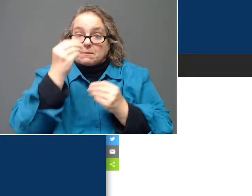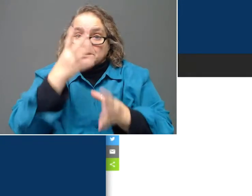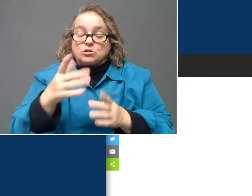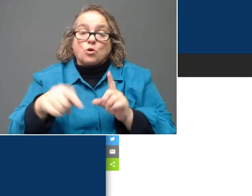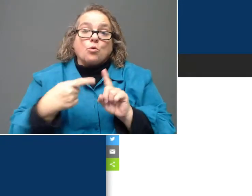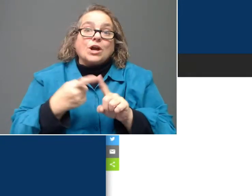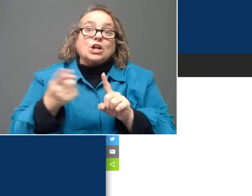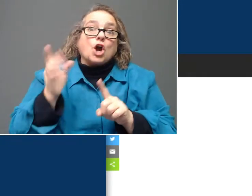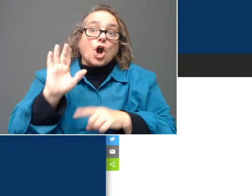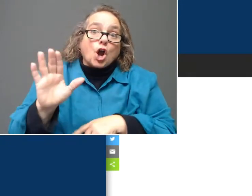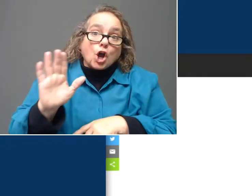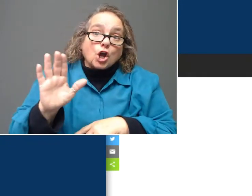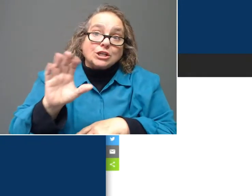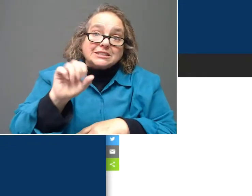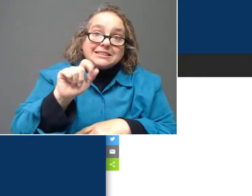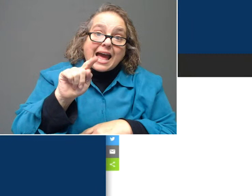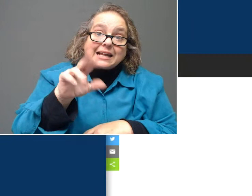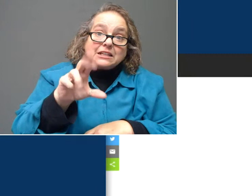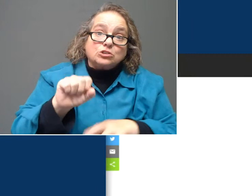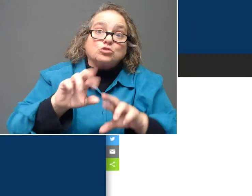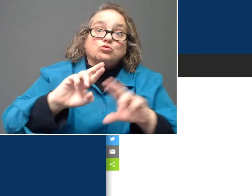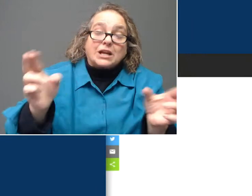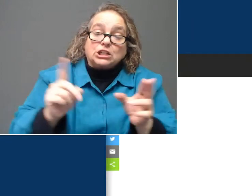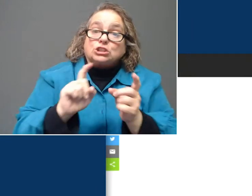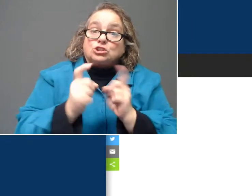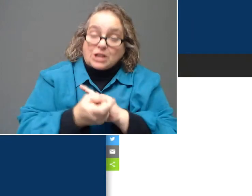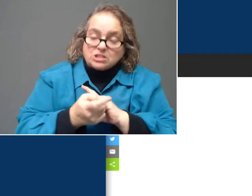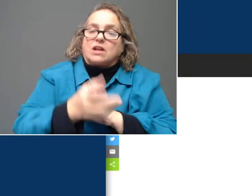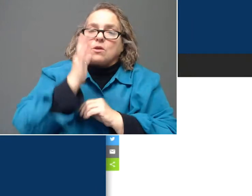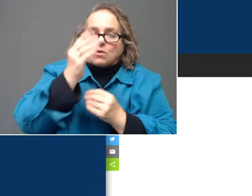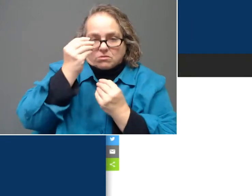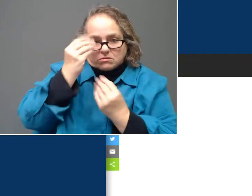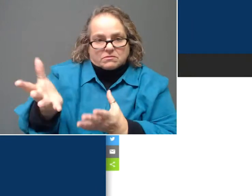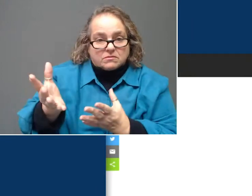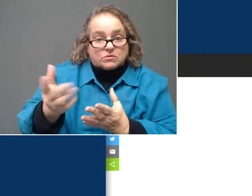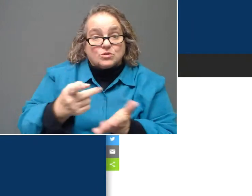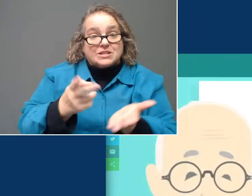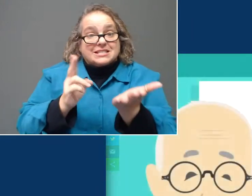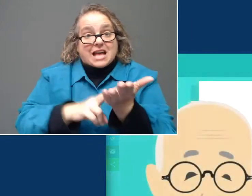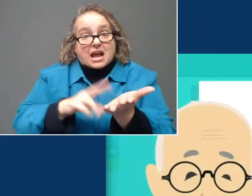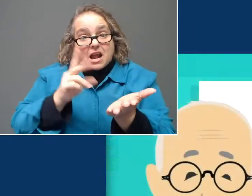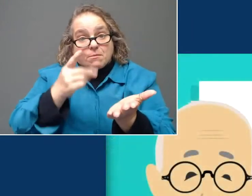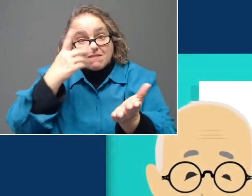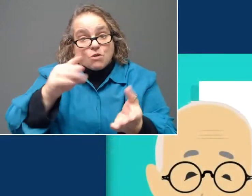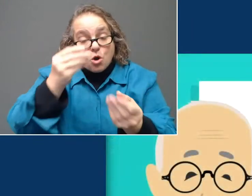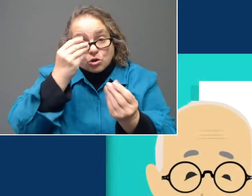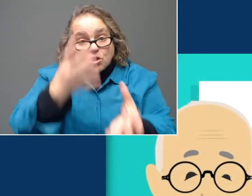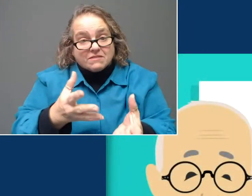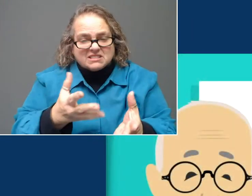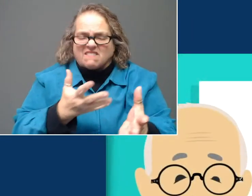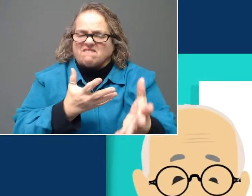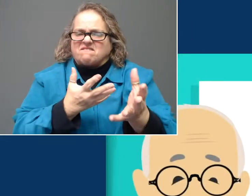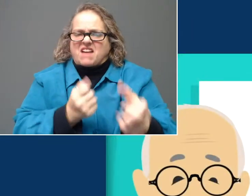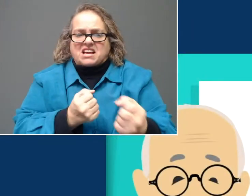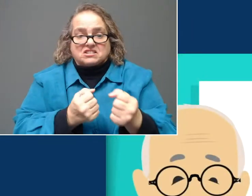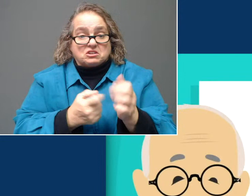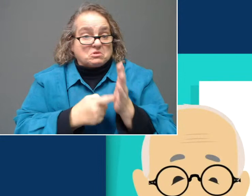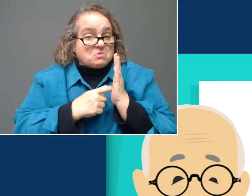status changes. Signing up for notifications is fast, secure, and only requires your name,